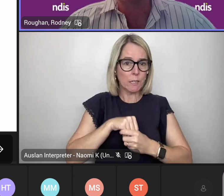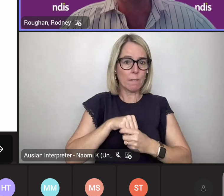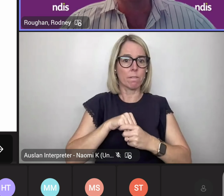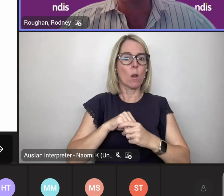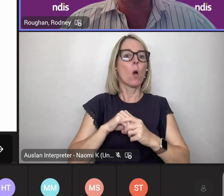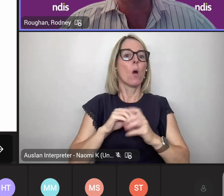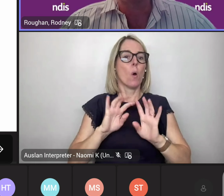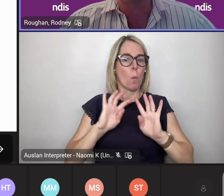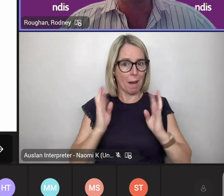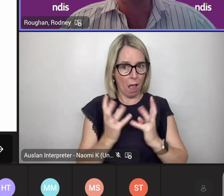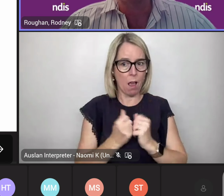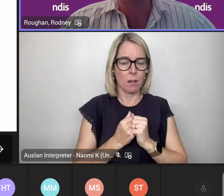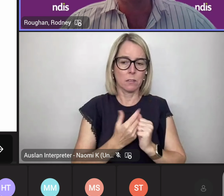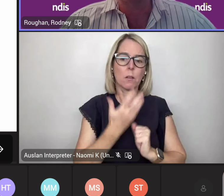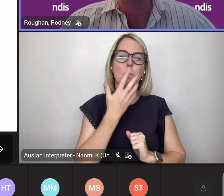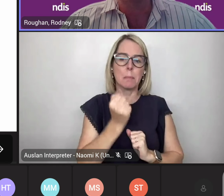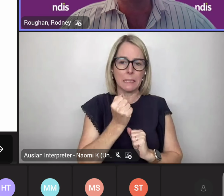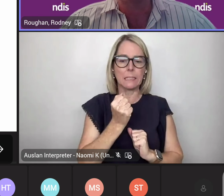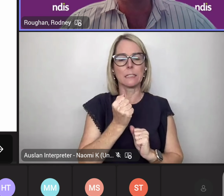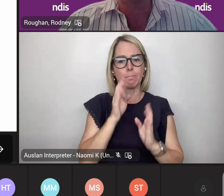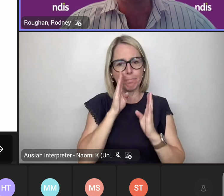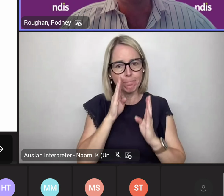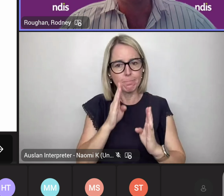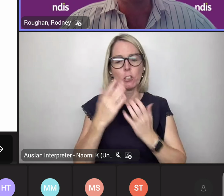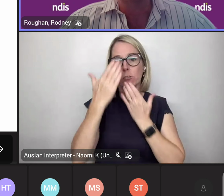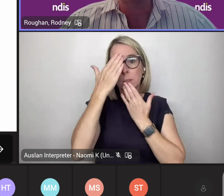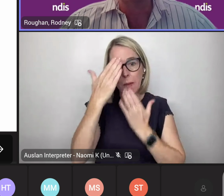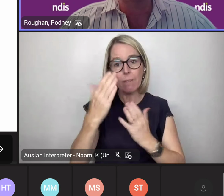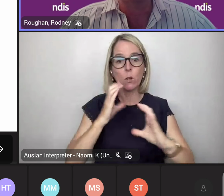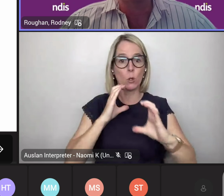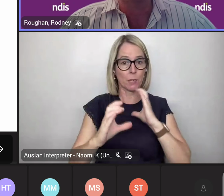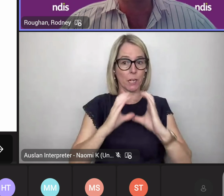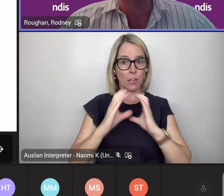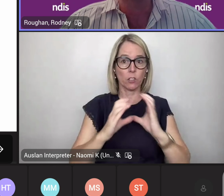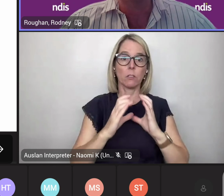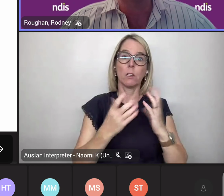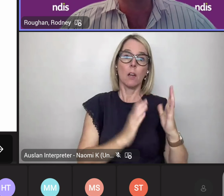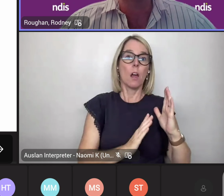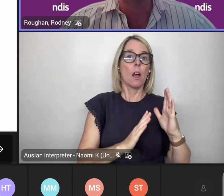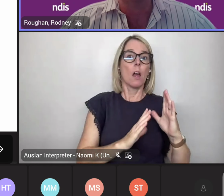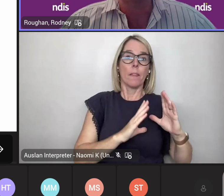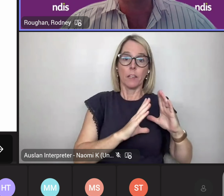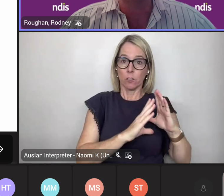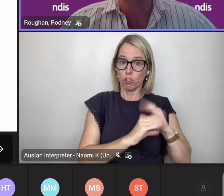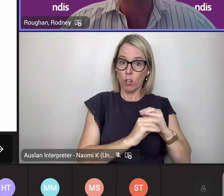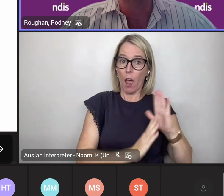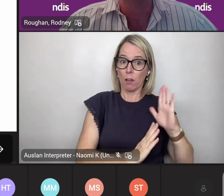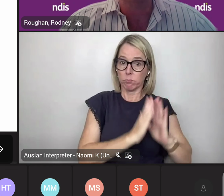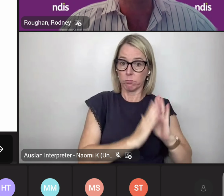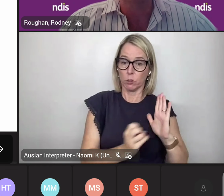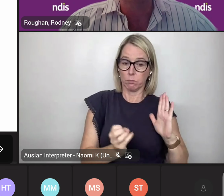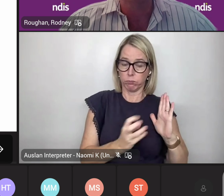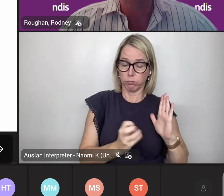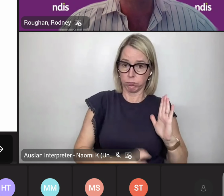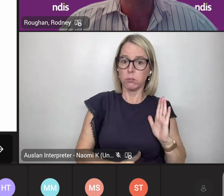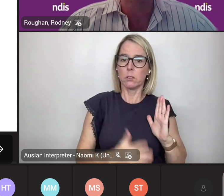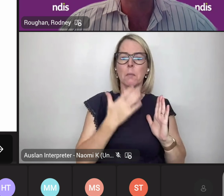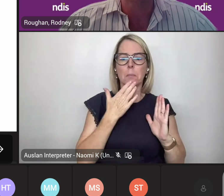Please focus on respectful communication, including in the chat, so everyone feels comfortable sharing and